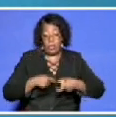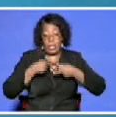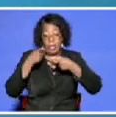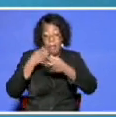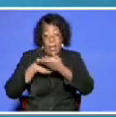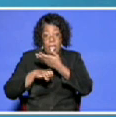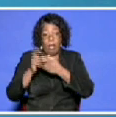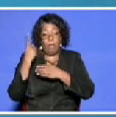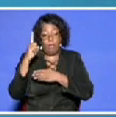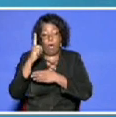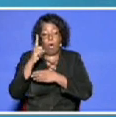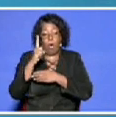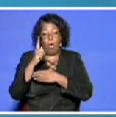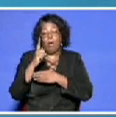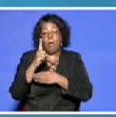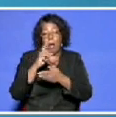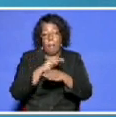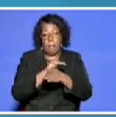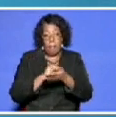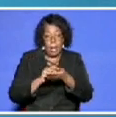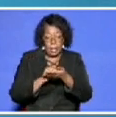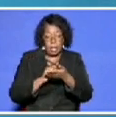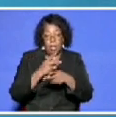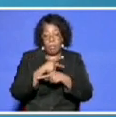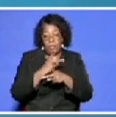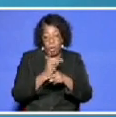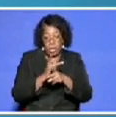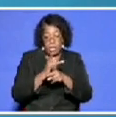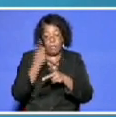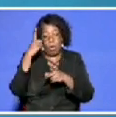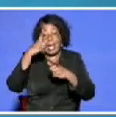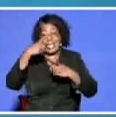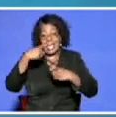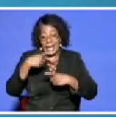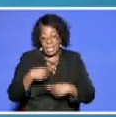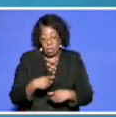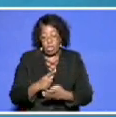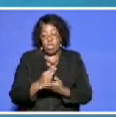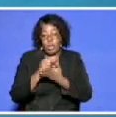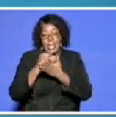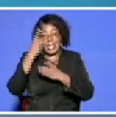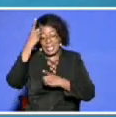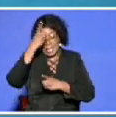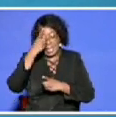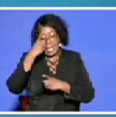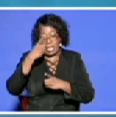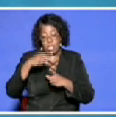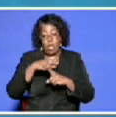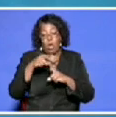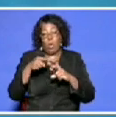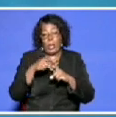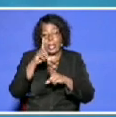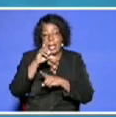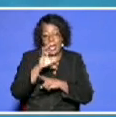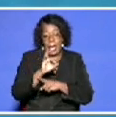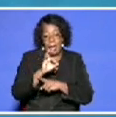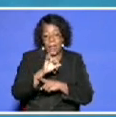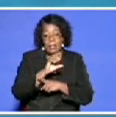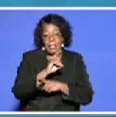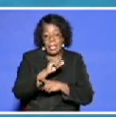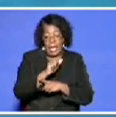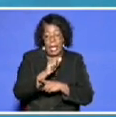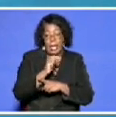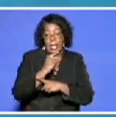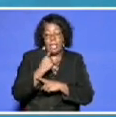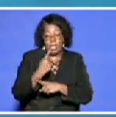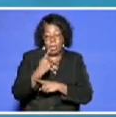to medical products that may be effective in preventing, diagnosing, or treating a disease once the FDA determines the potential benefits